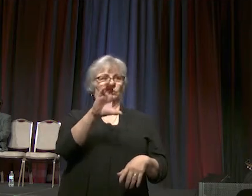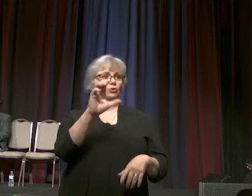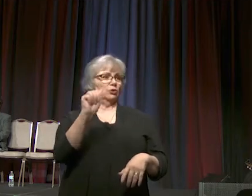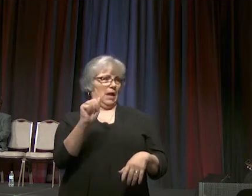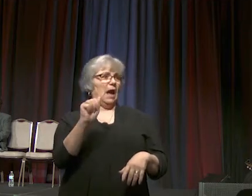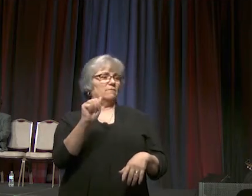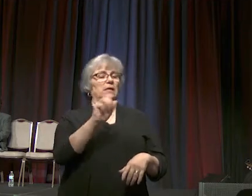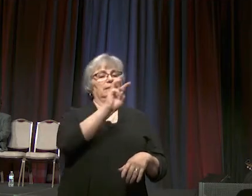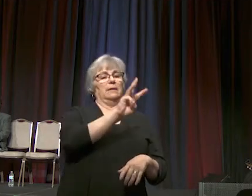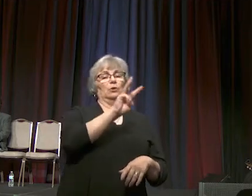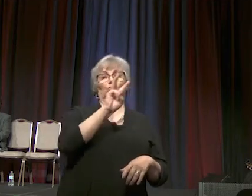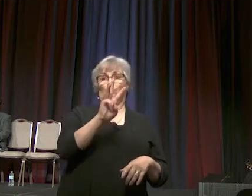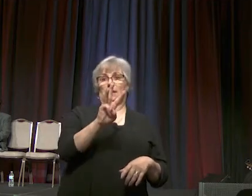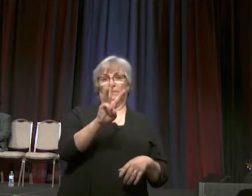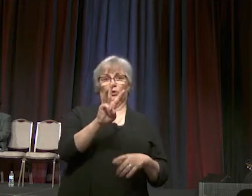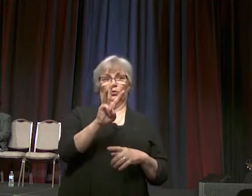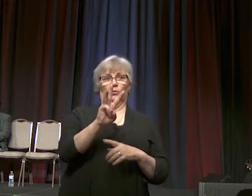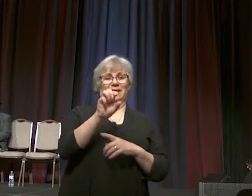is